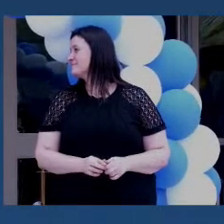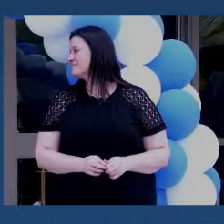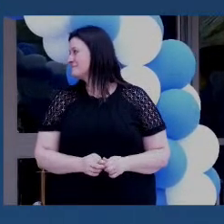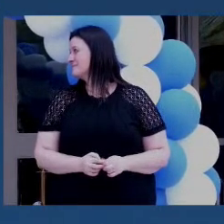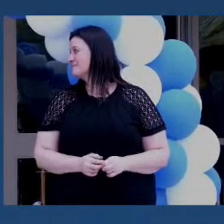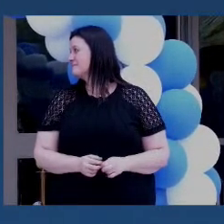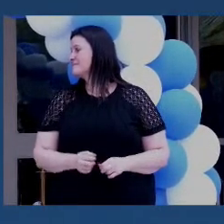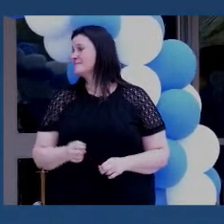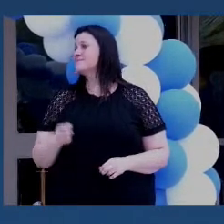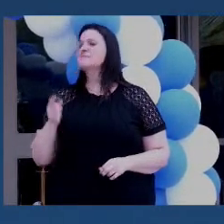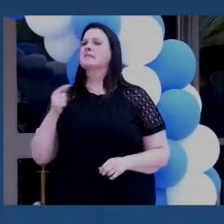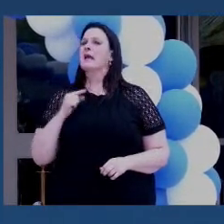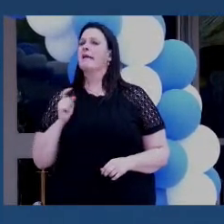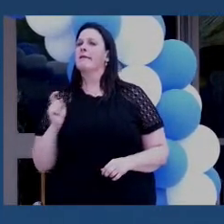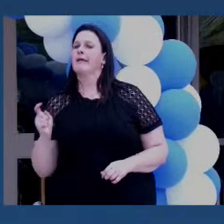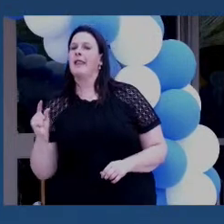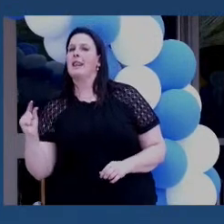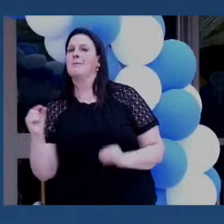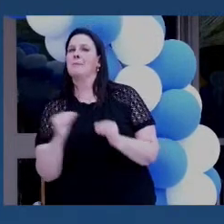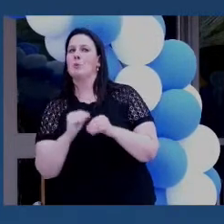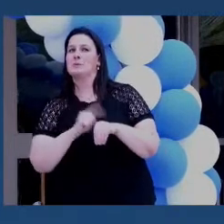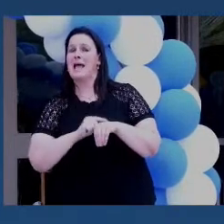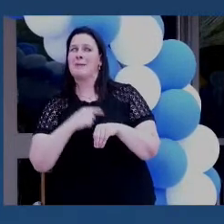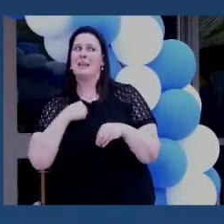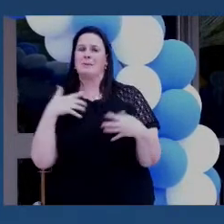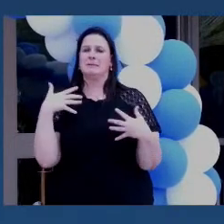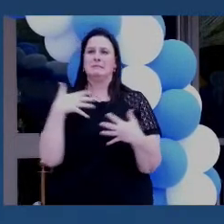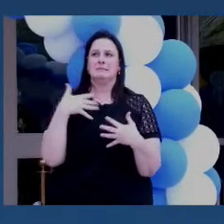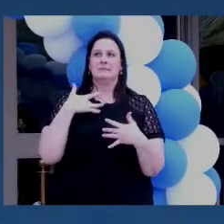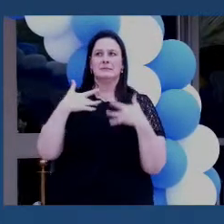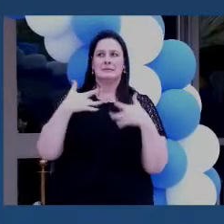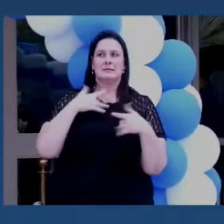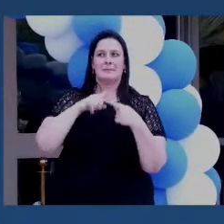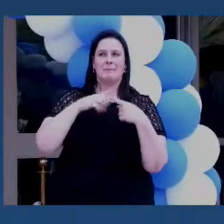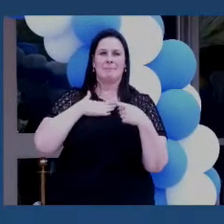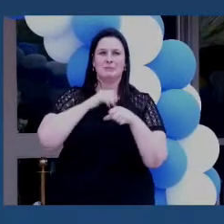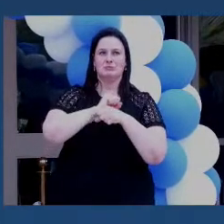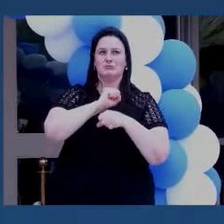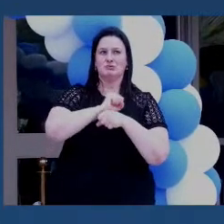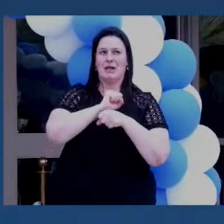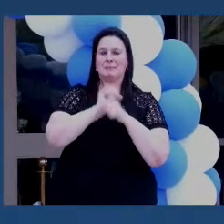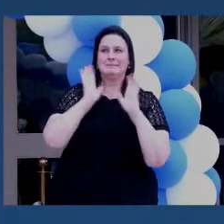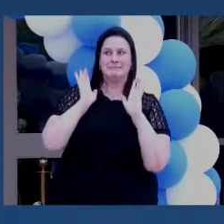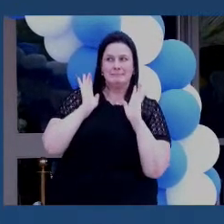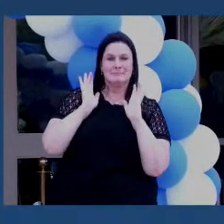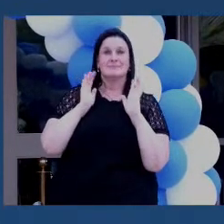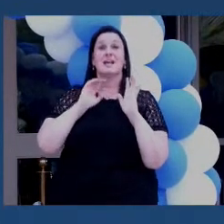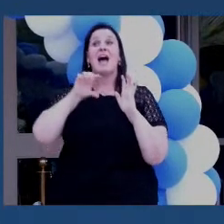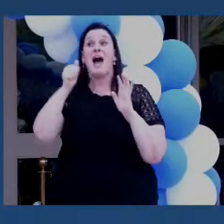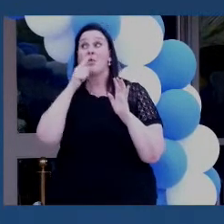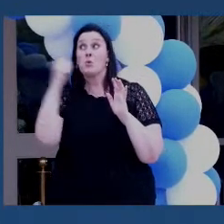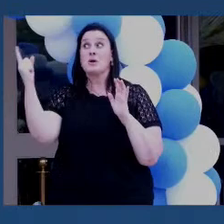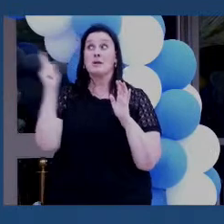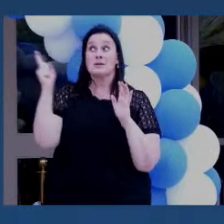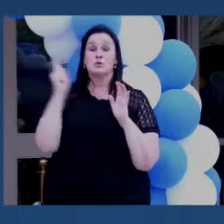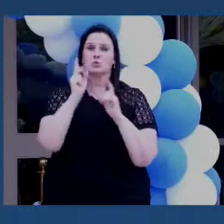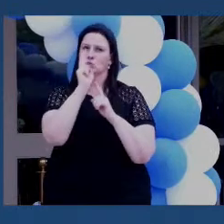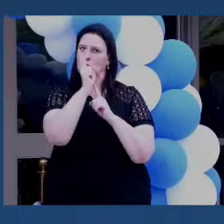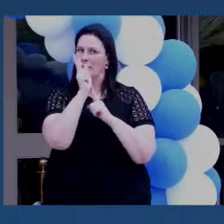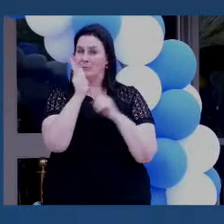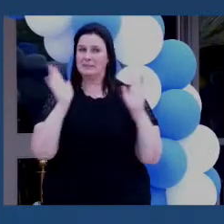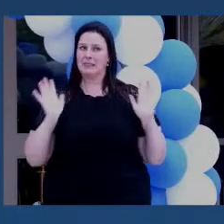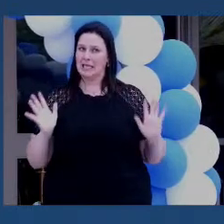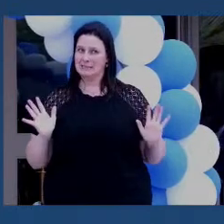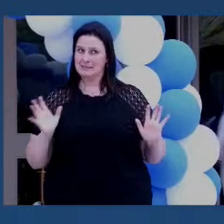He got a little bit more time because I'm a little afraid of my position and what could happen after. Everybody else that comes up, please do your